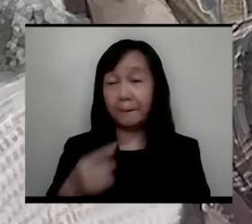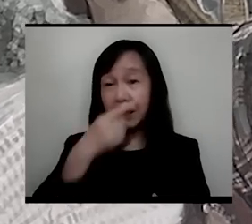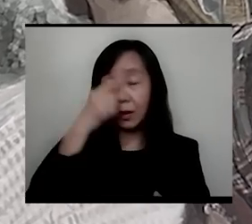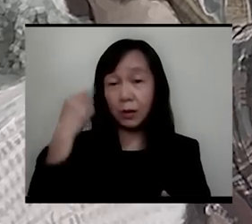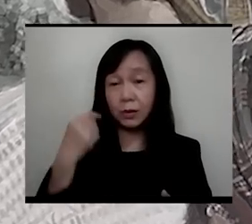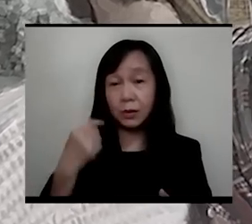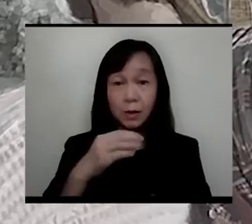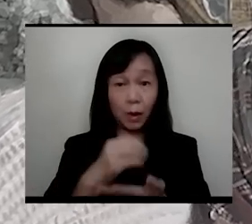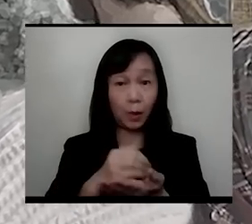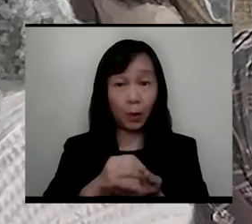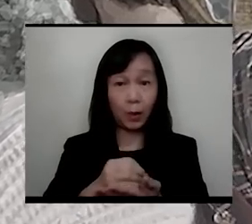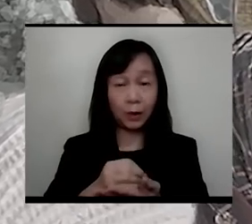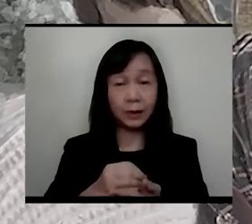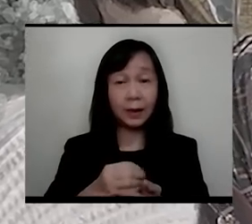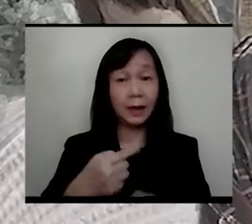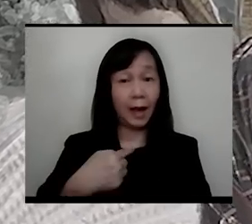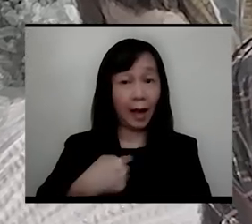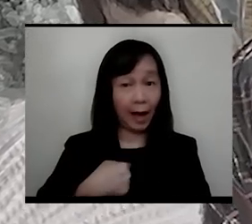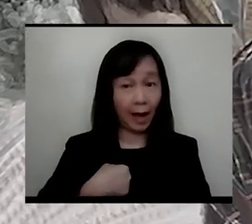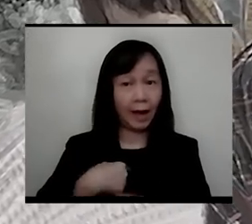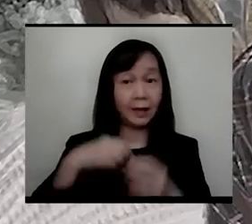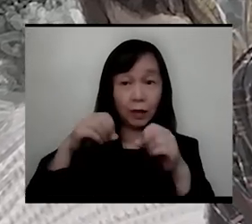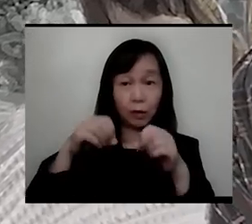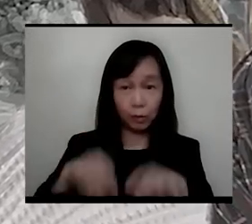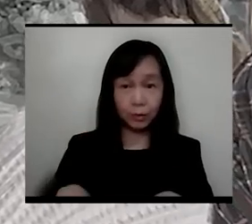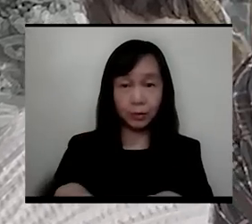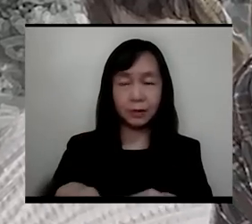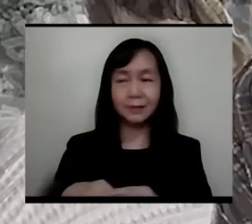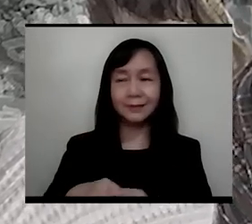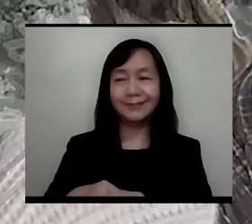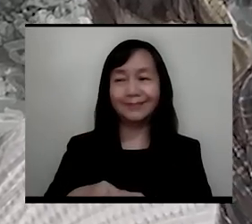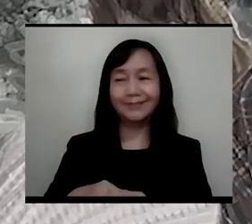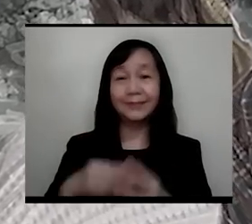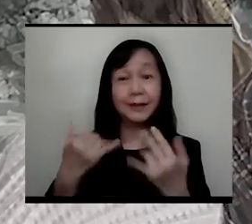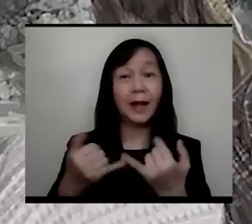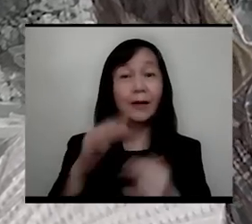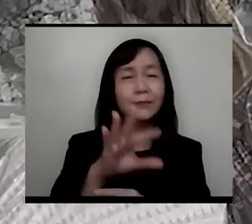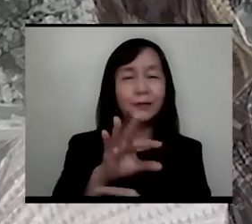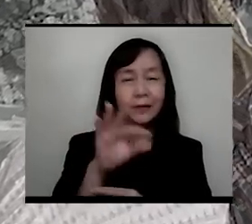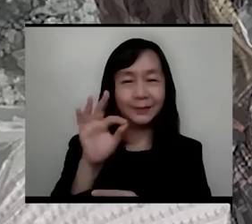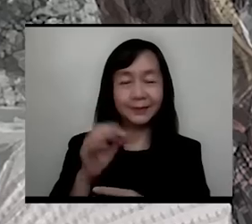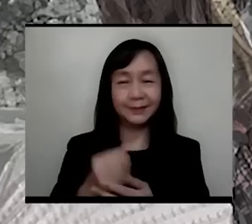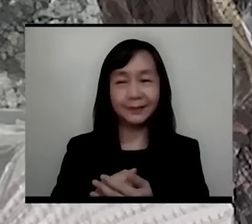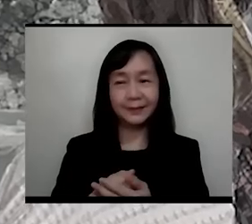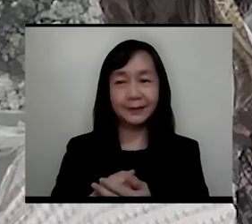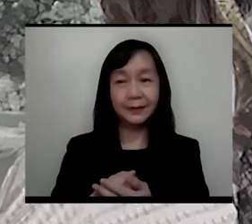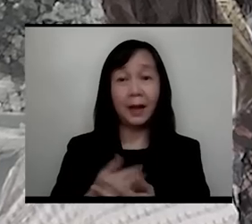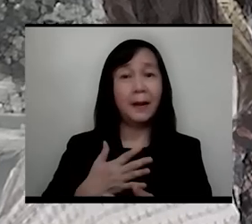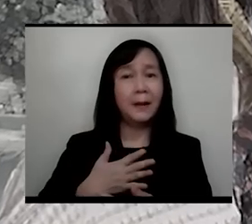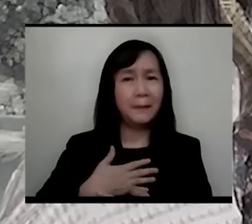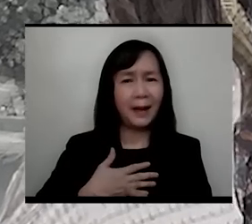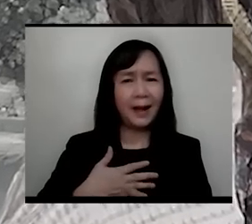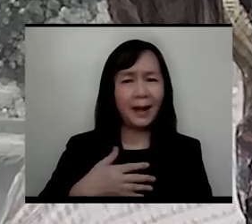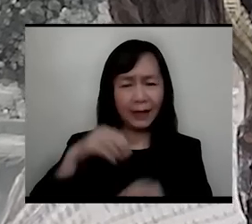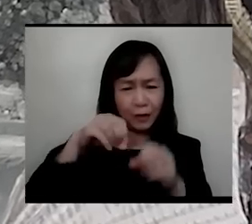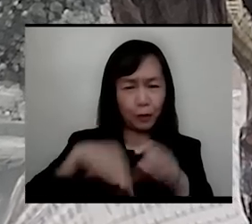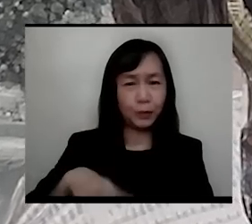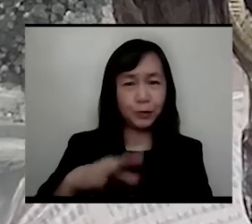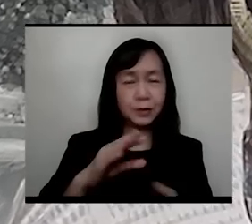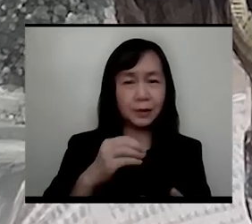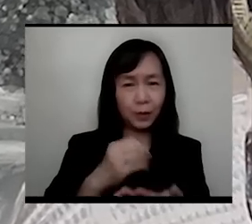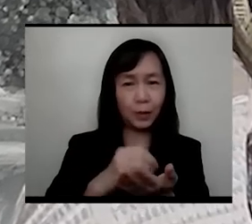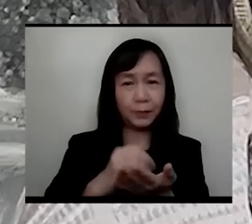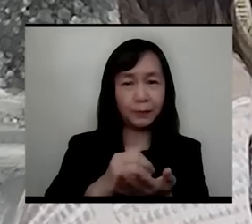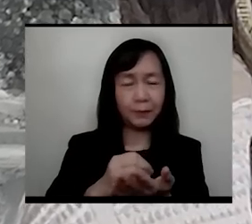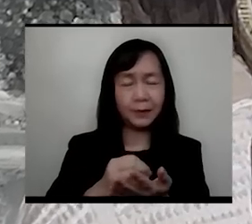that I have lost I have found It is mine And I lost it And